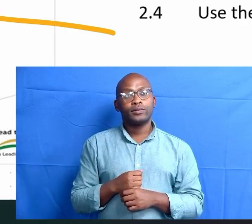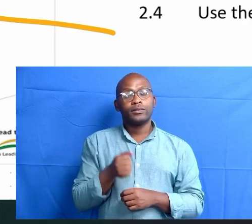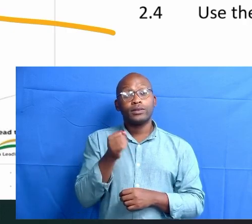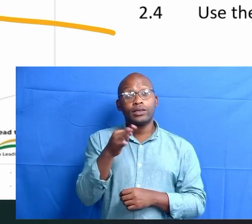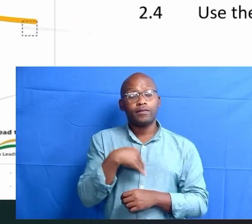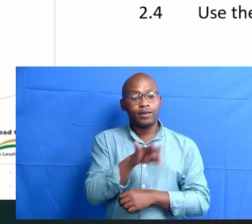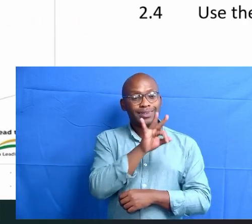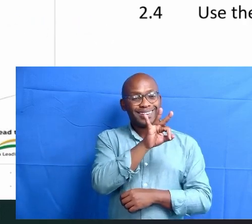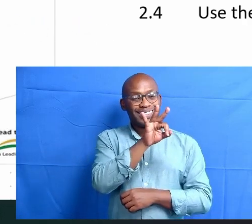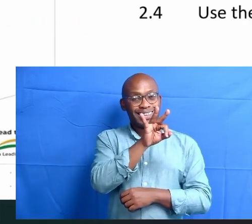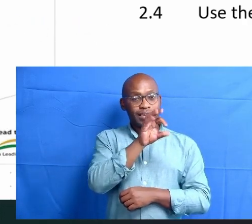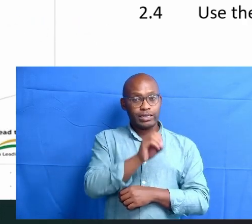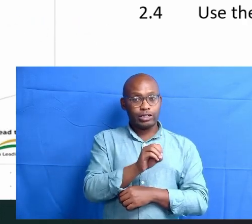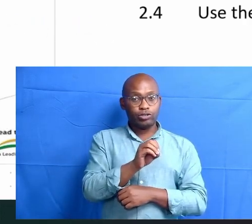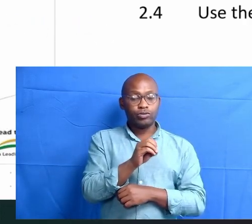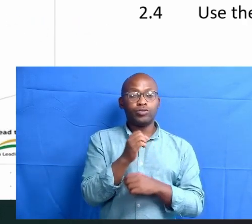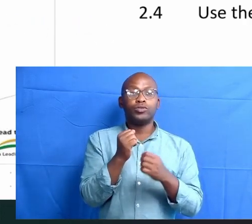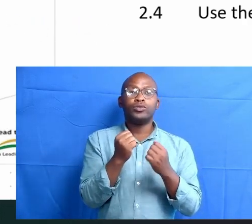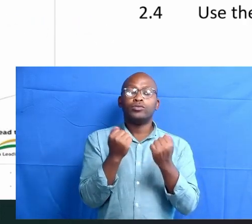is equals to